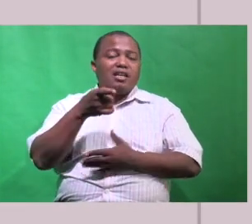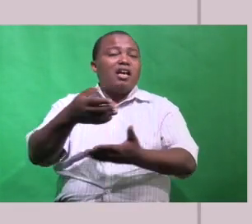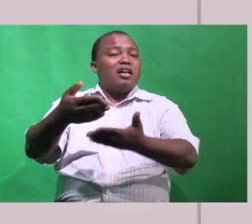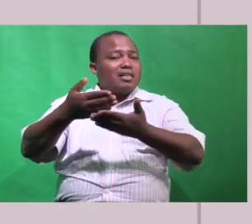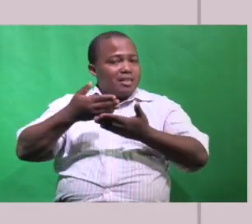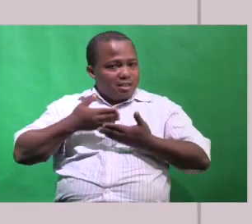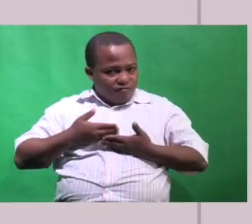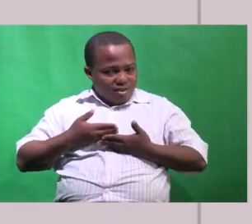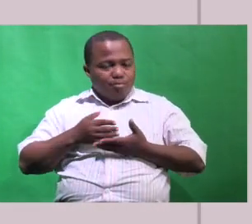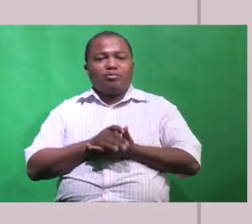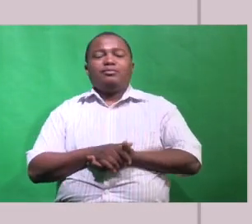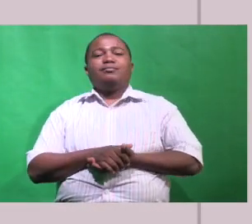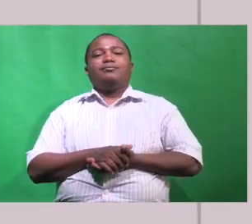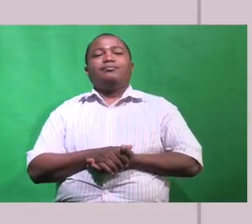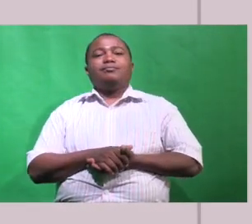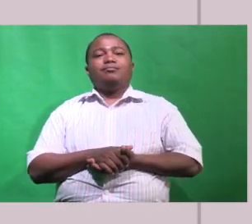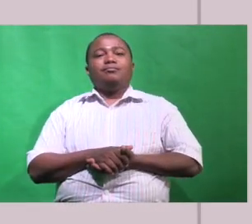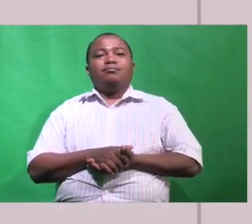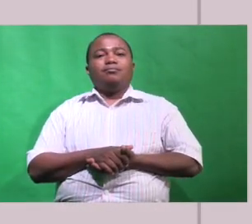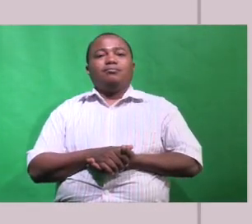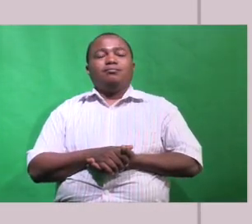receivable.